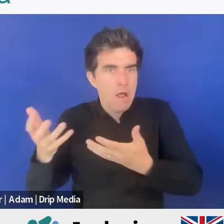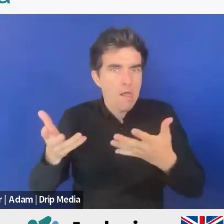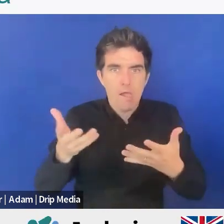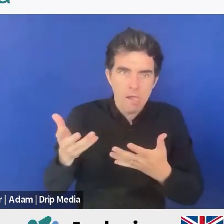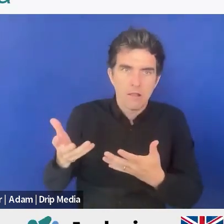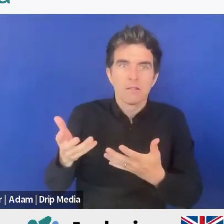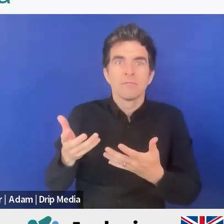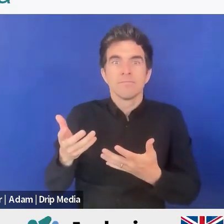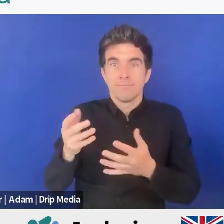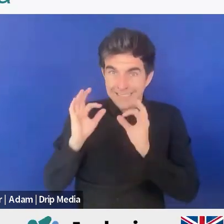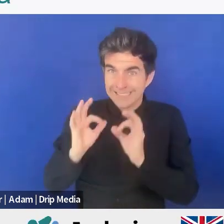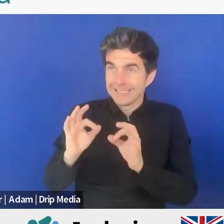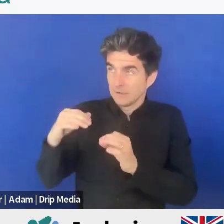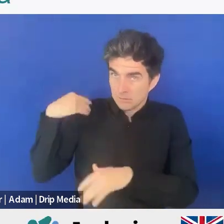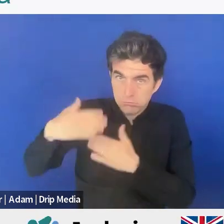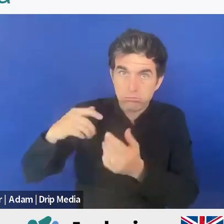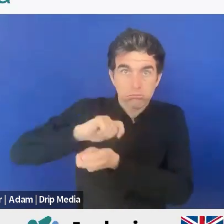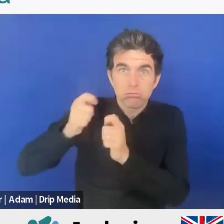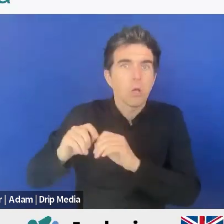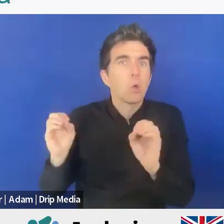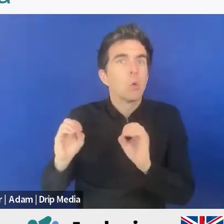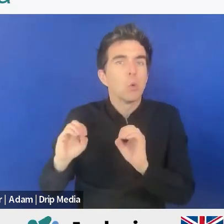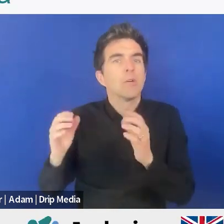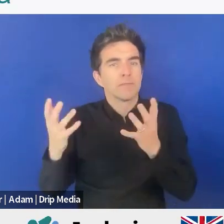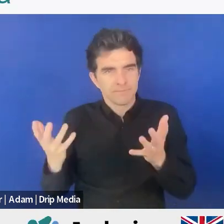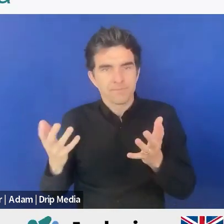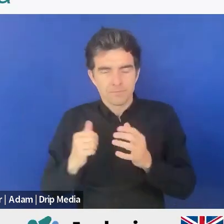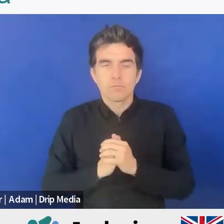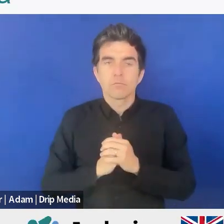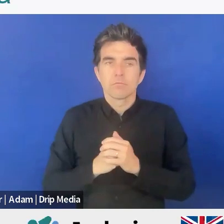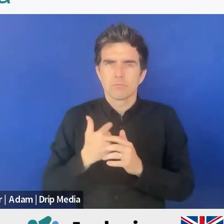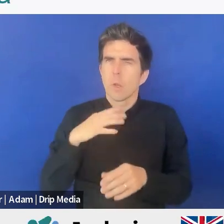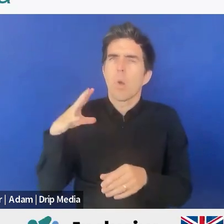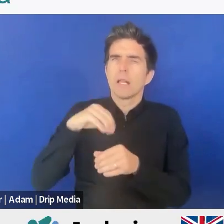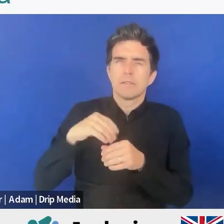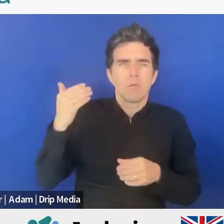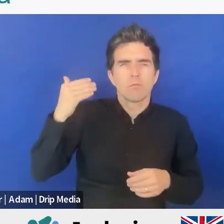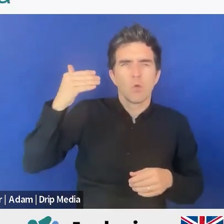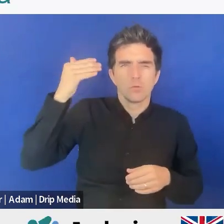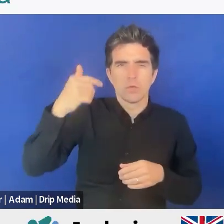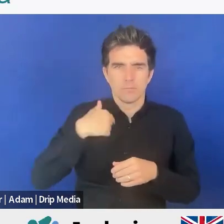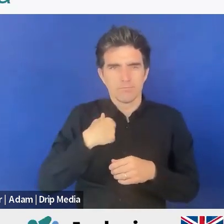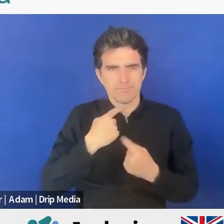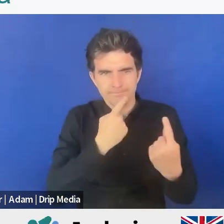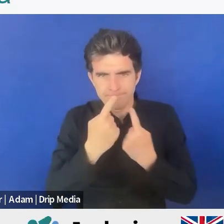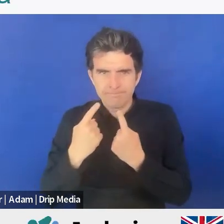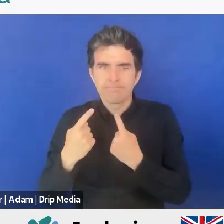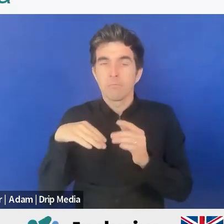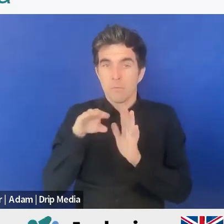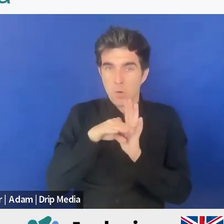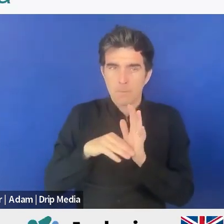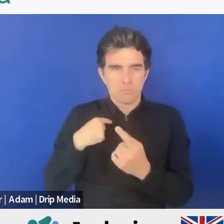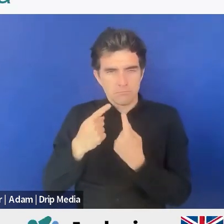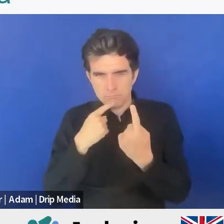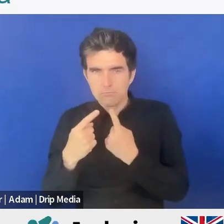the Inclusive Future Partners and the other programs that I've mentioned really helped to sort of join the dots by